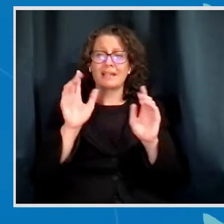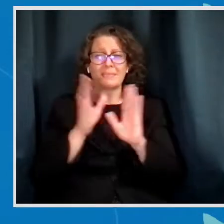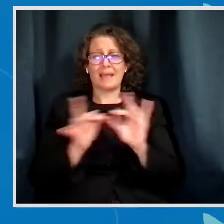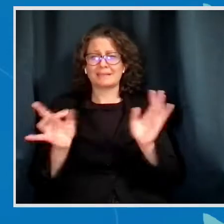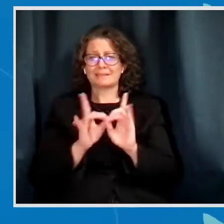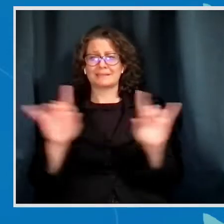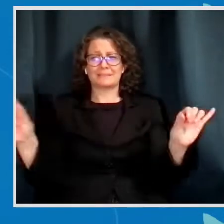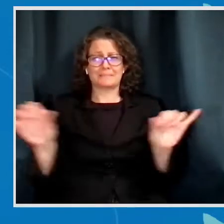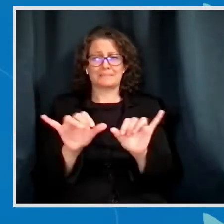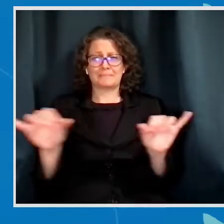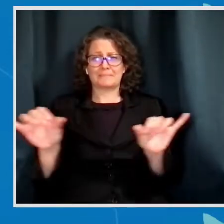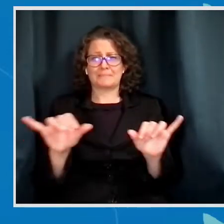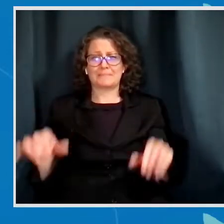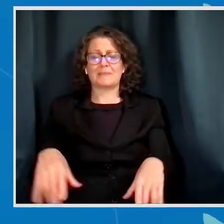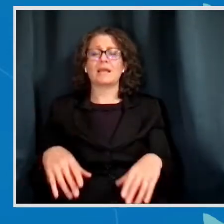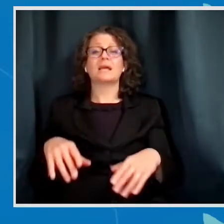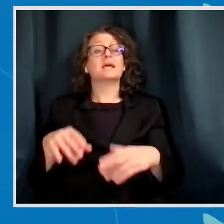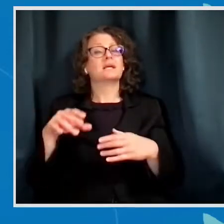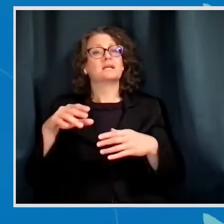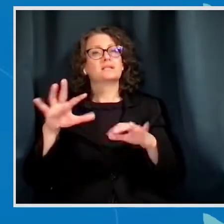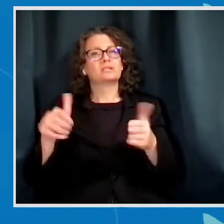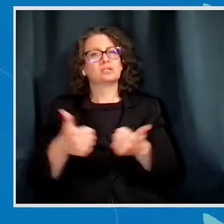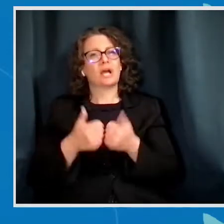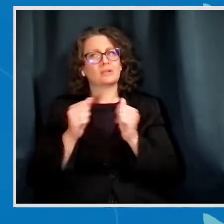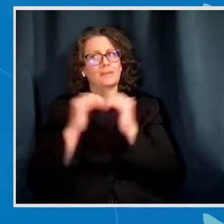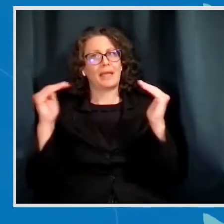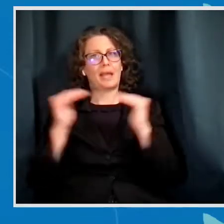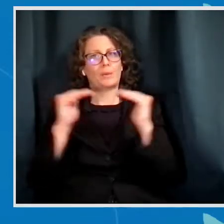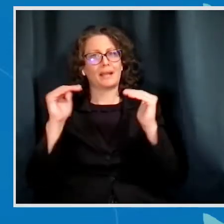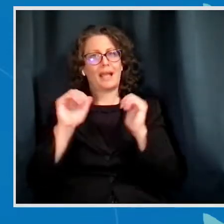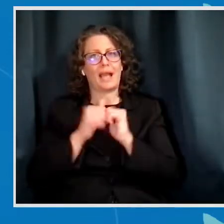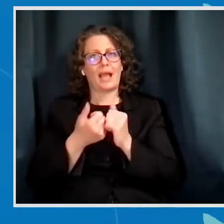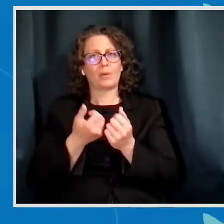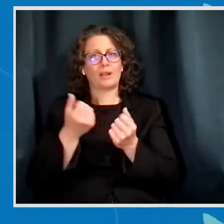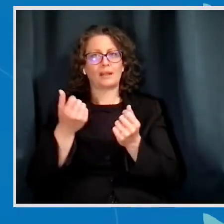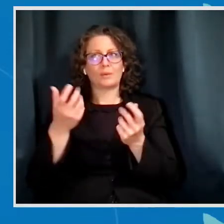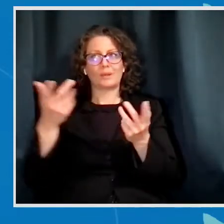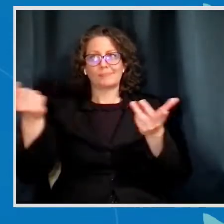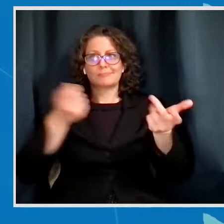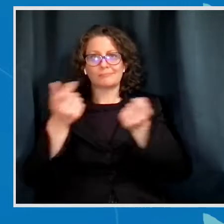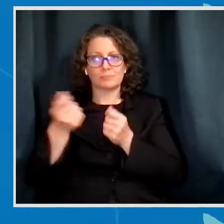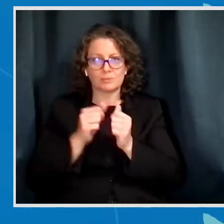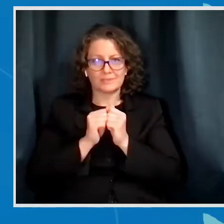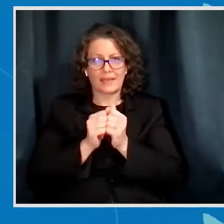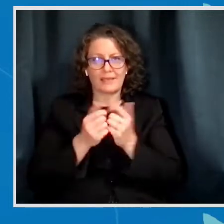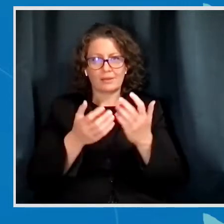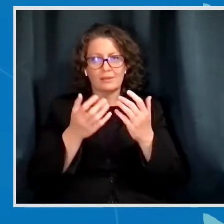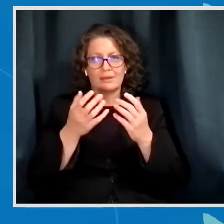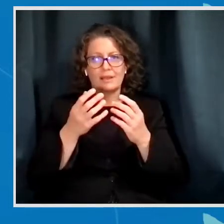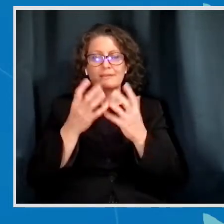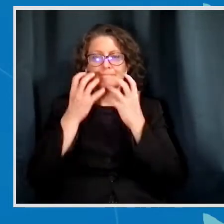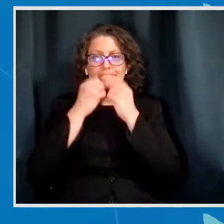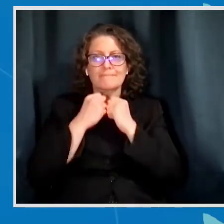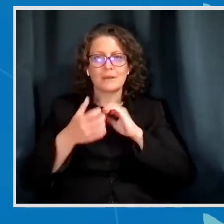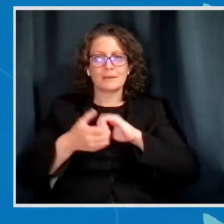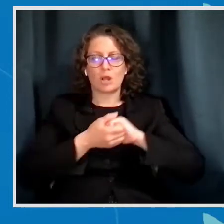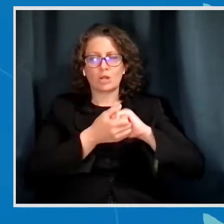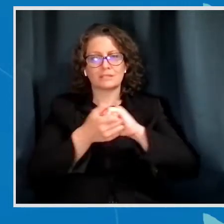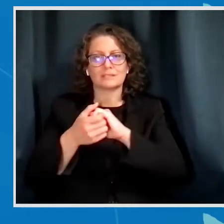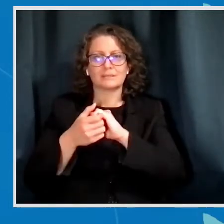is how do we pull this together into meaningful partnerships that can bridge this? The second thing is